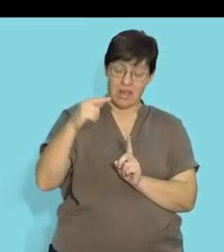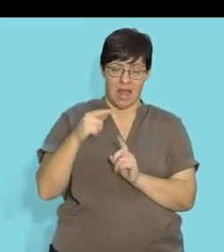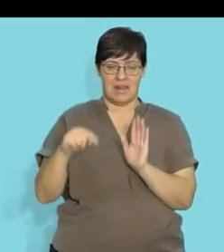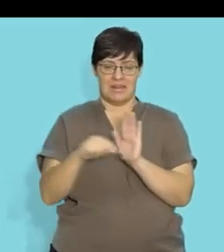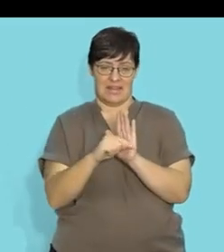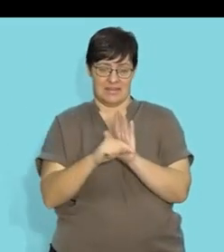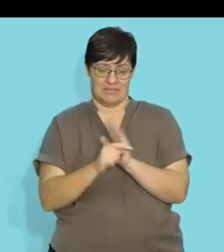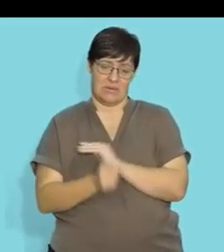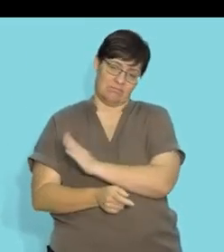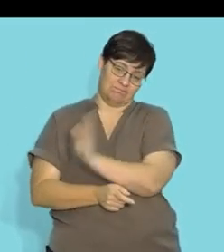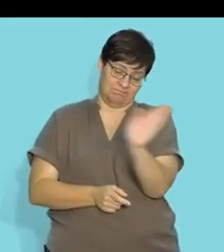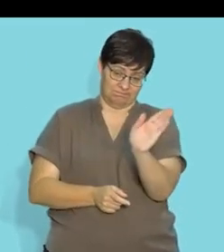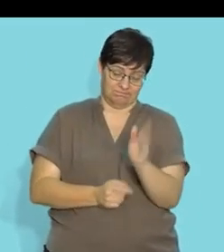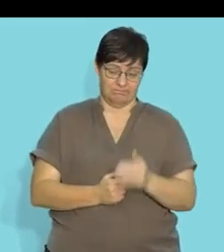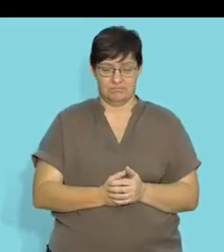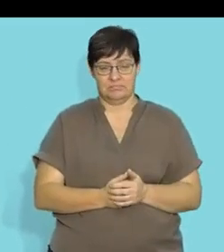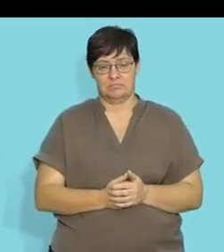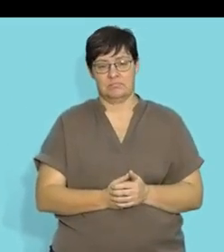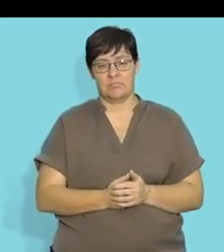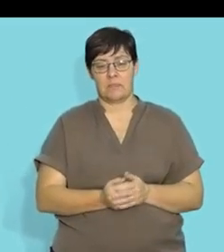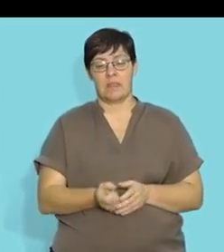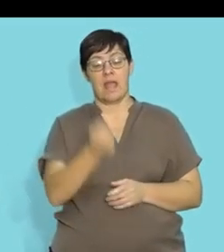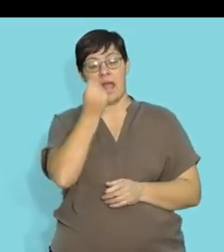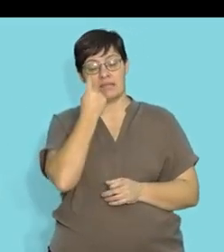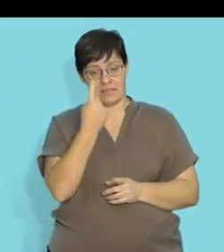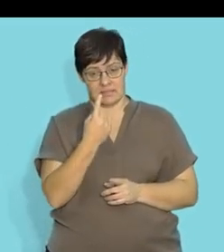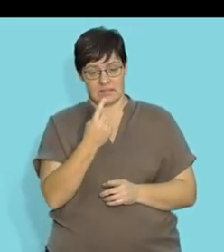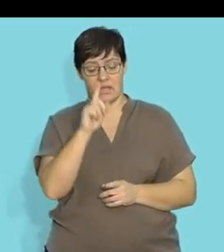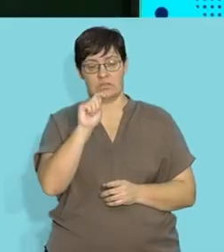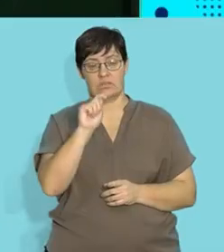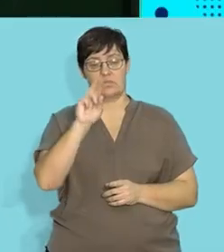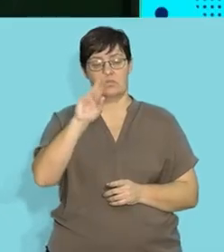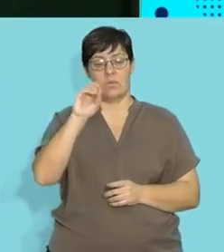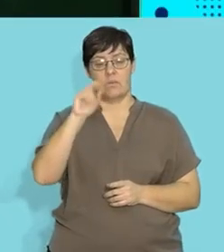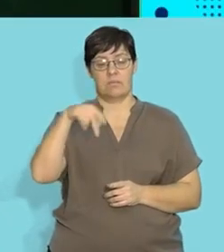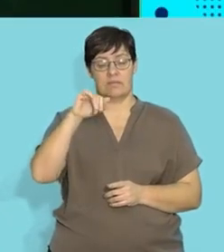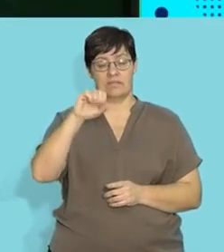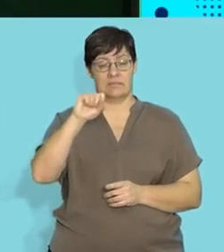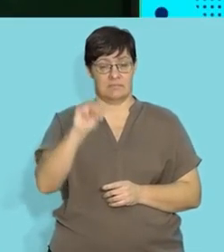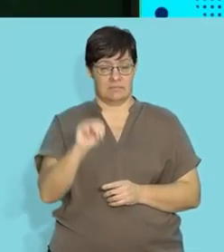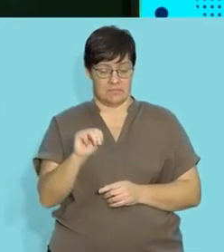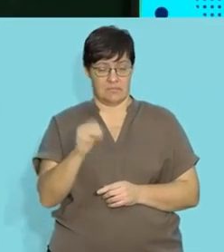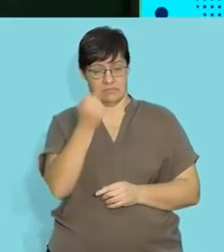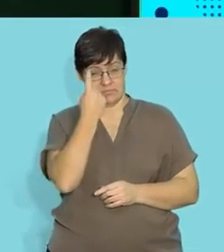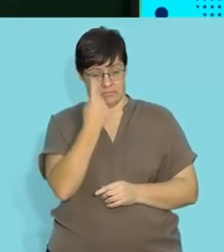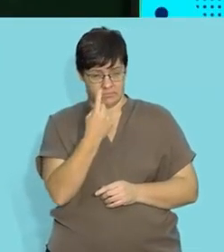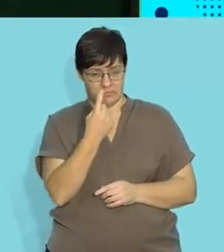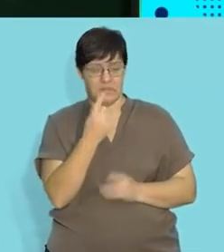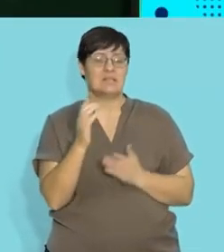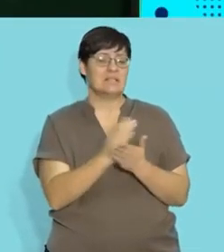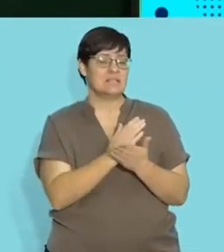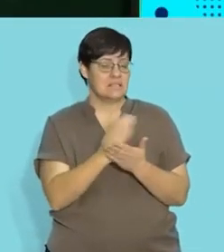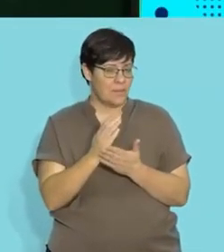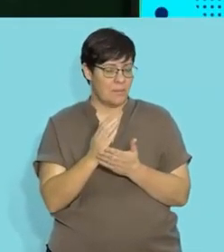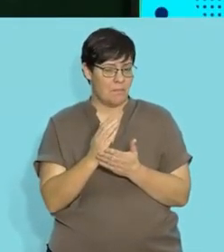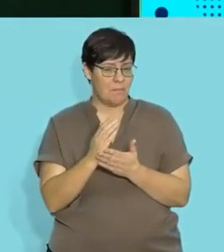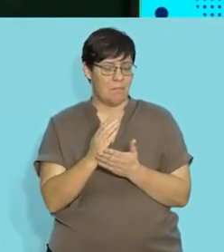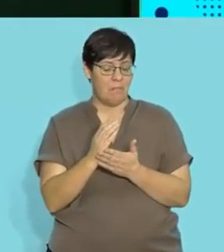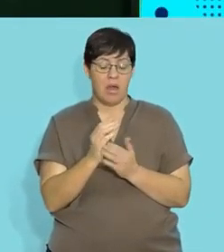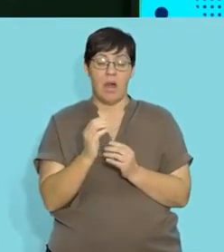negative. Now, having understood the concept of tropism, we need to understand that there are parts of the plant that grow